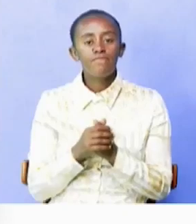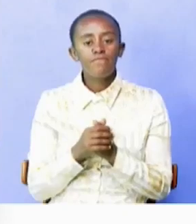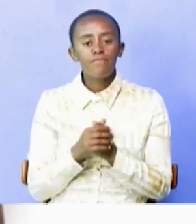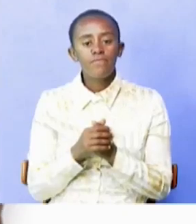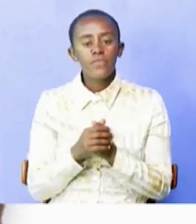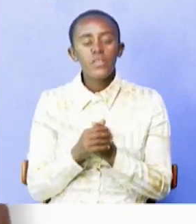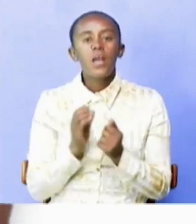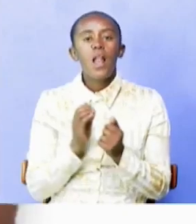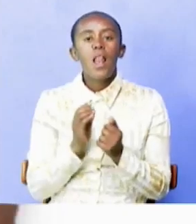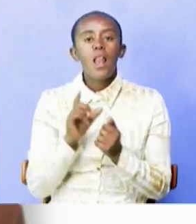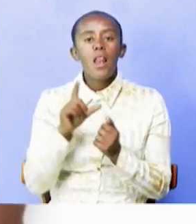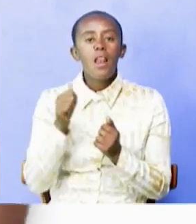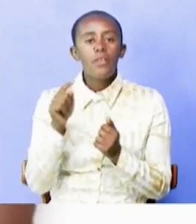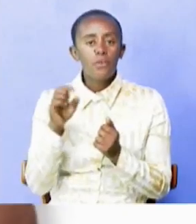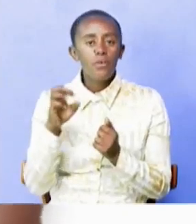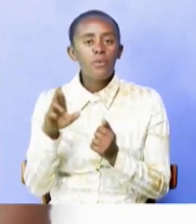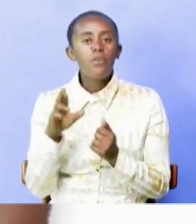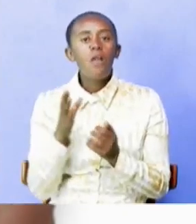later.